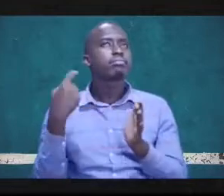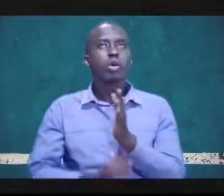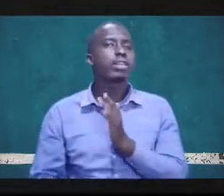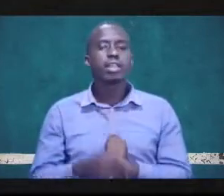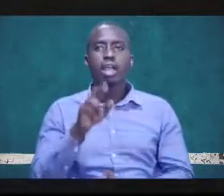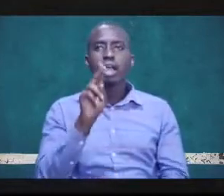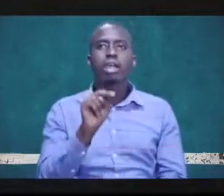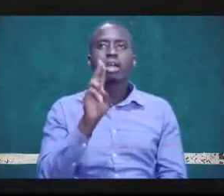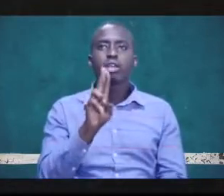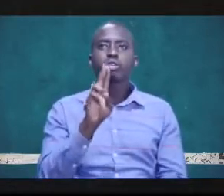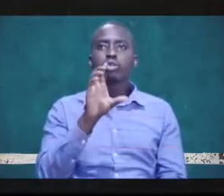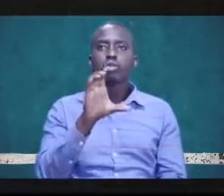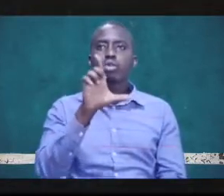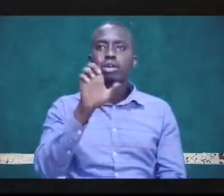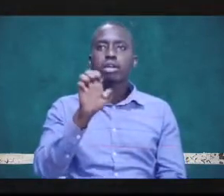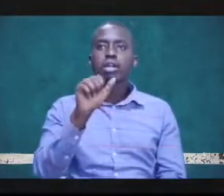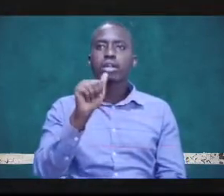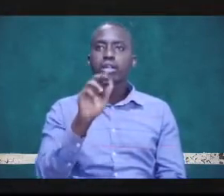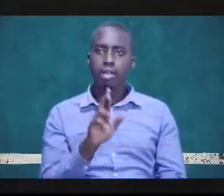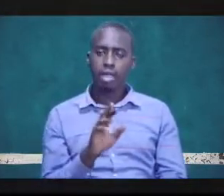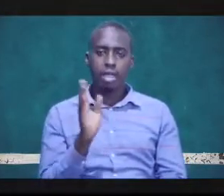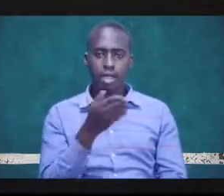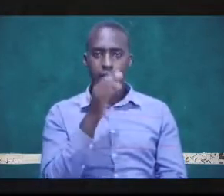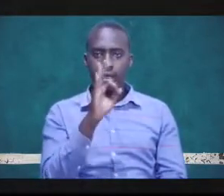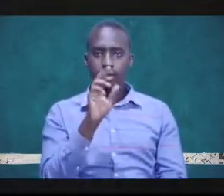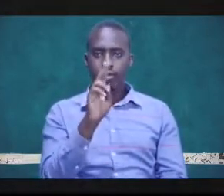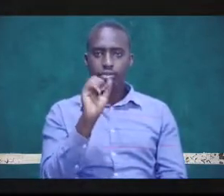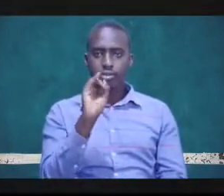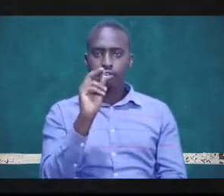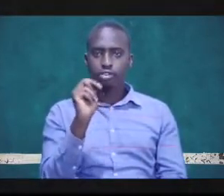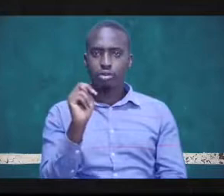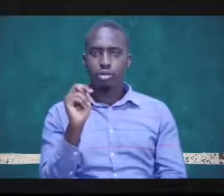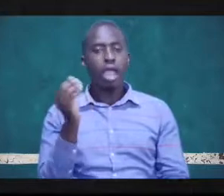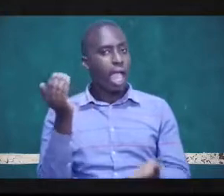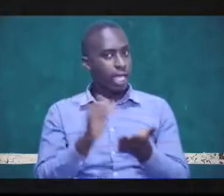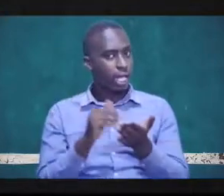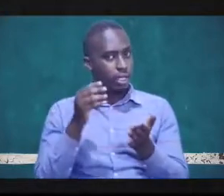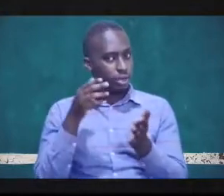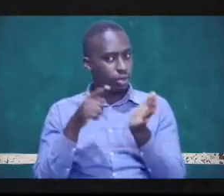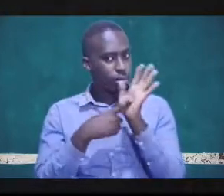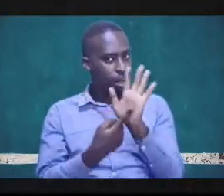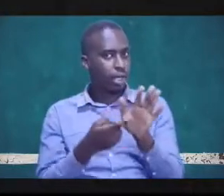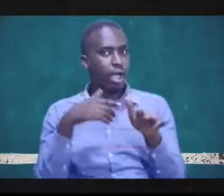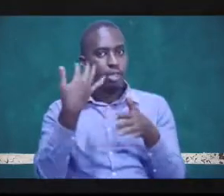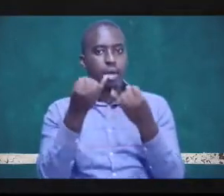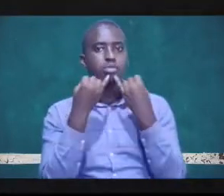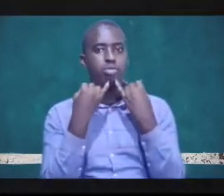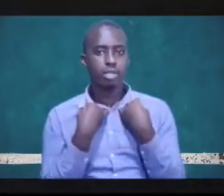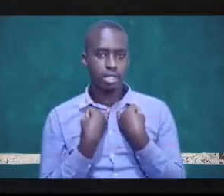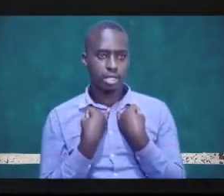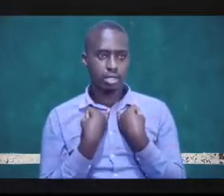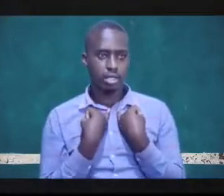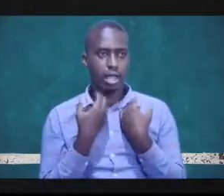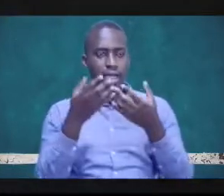that. So I'm playing this again, and then you tell me. There